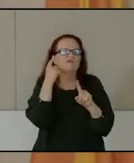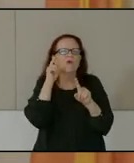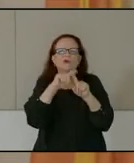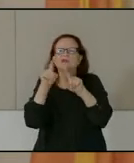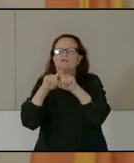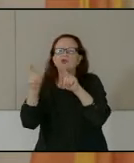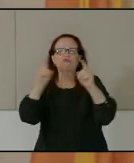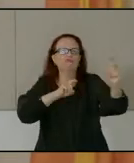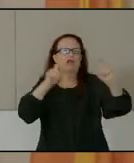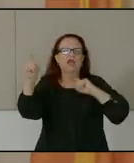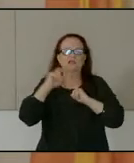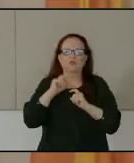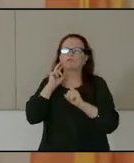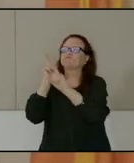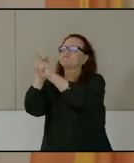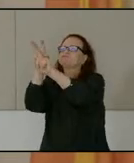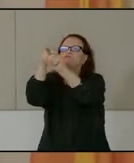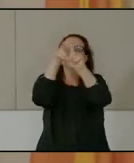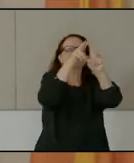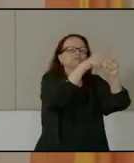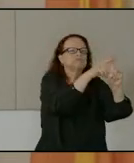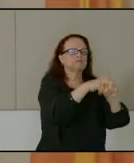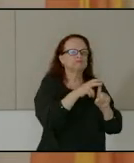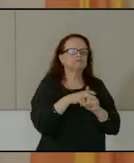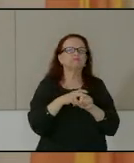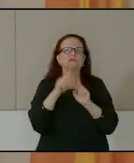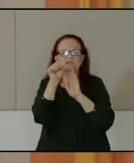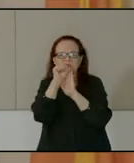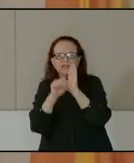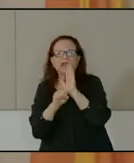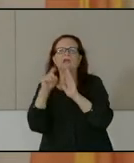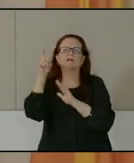the ability of the office to help.